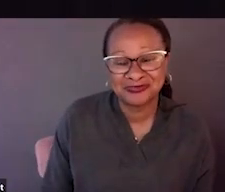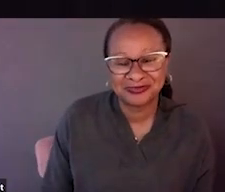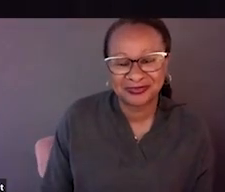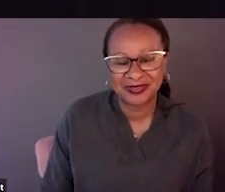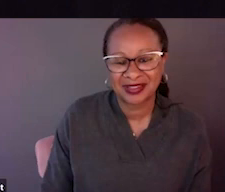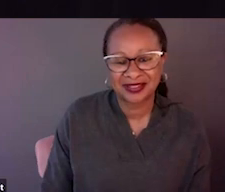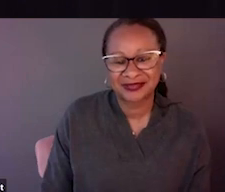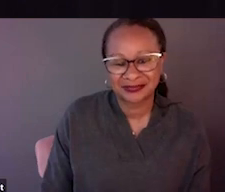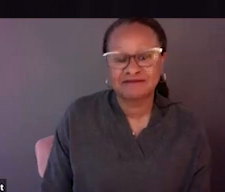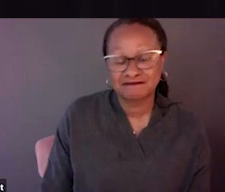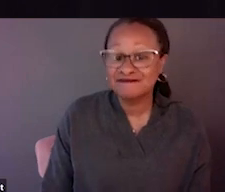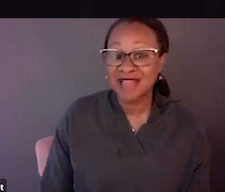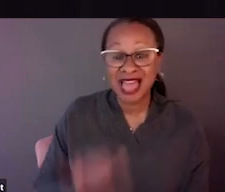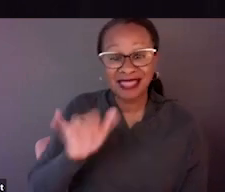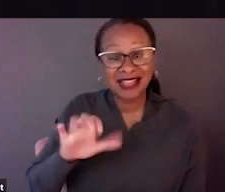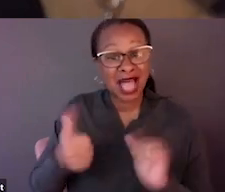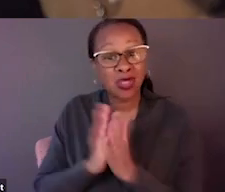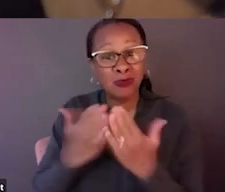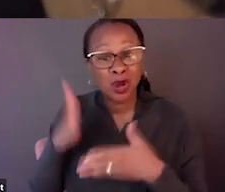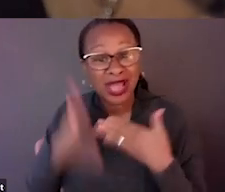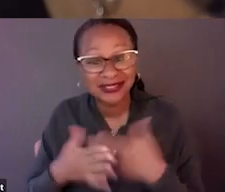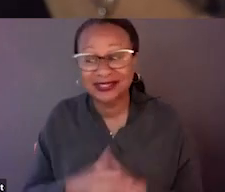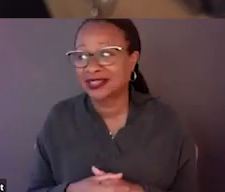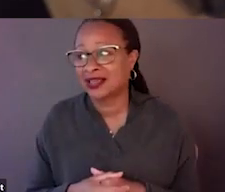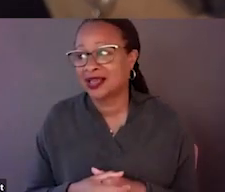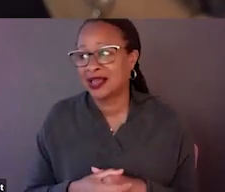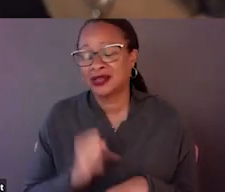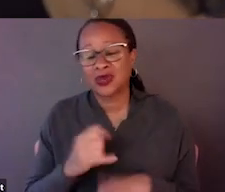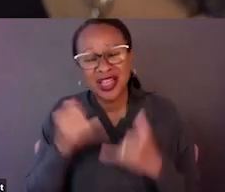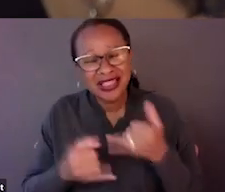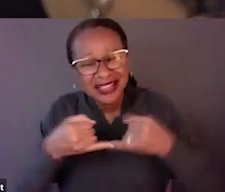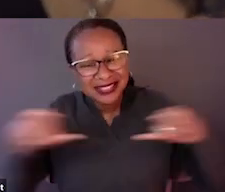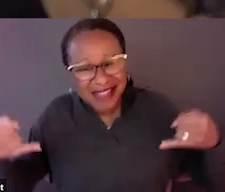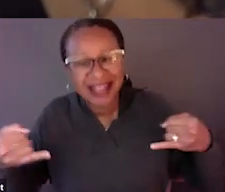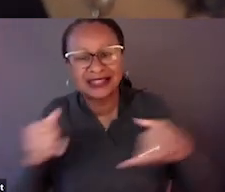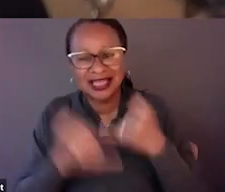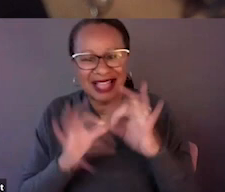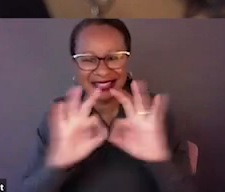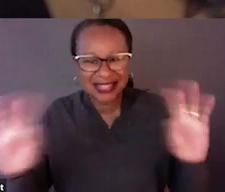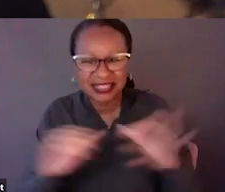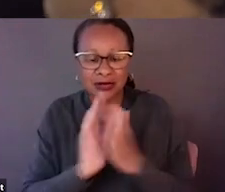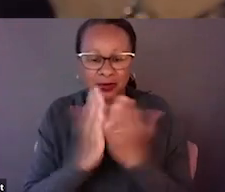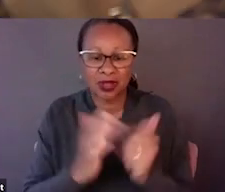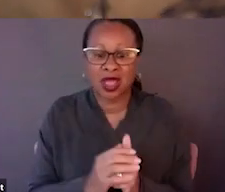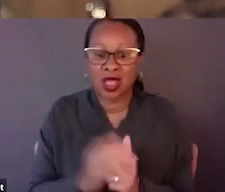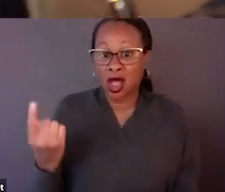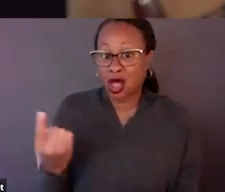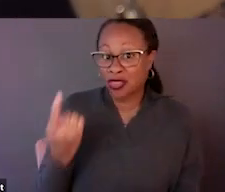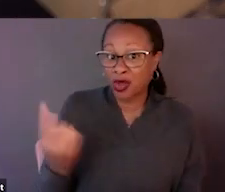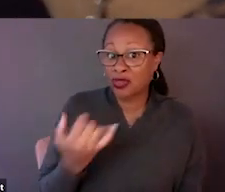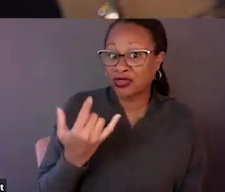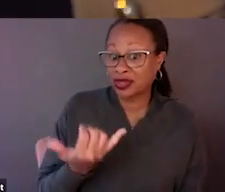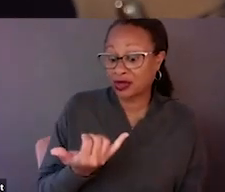And that's the way the book ends. So the last line in the book is, the only thing wrong with Black people is that you think something is